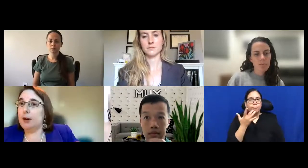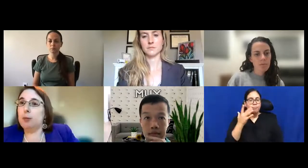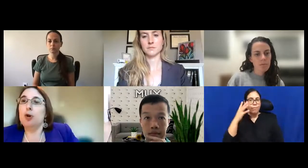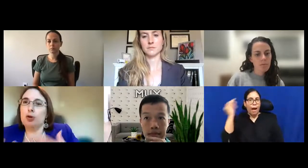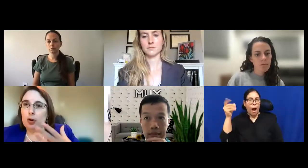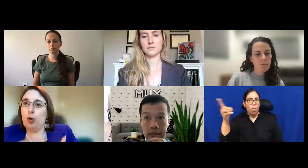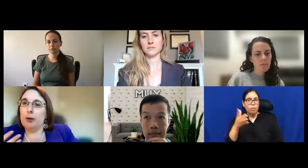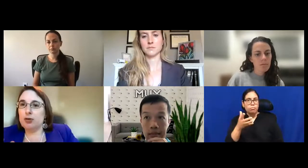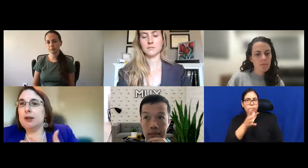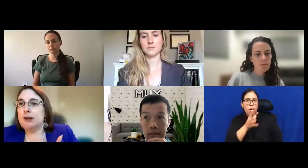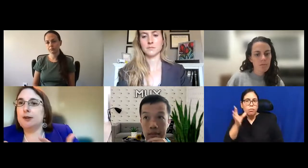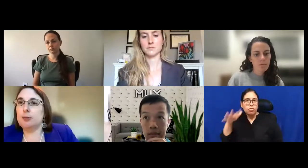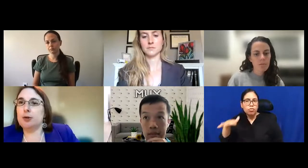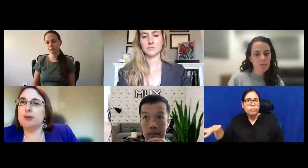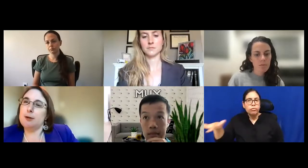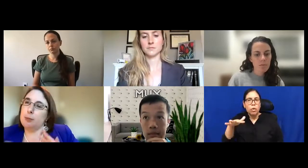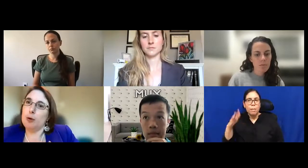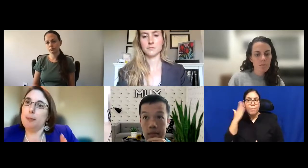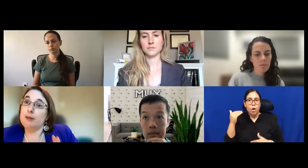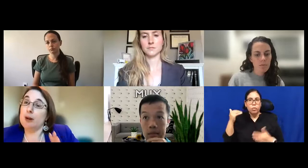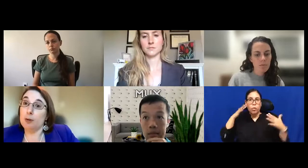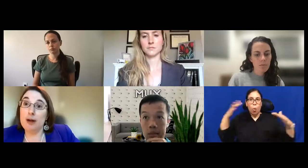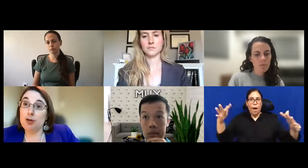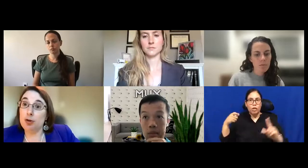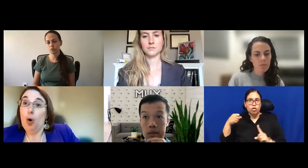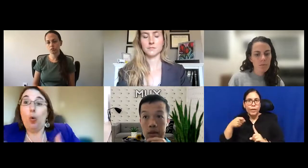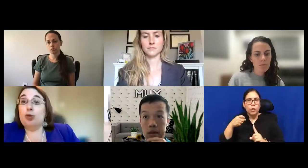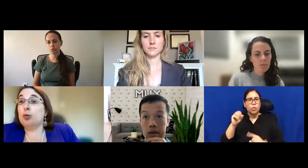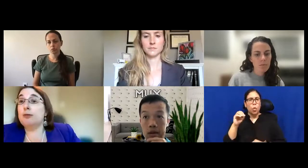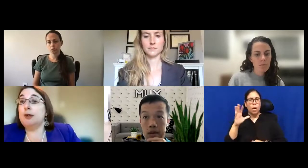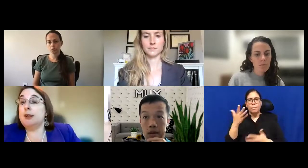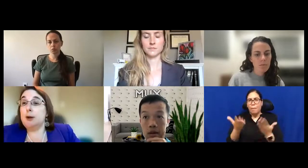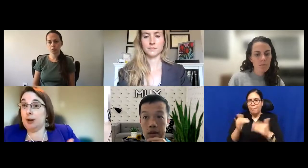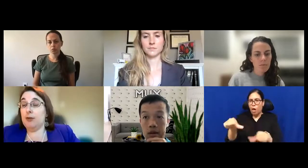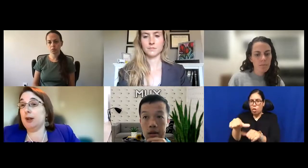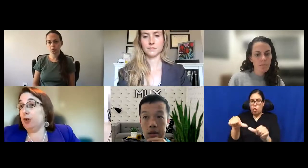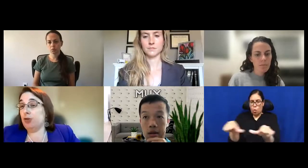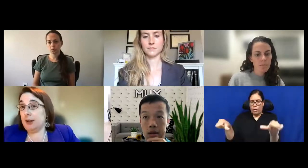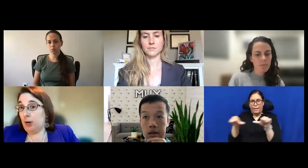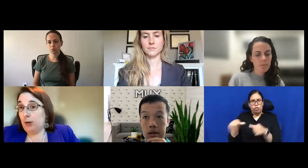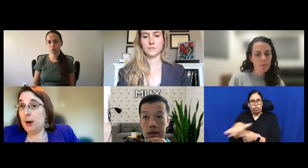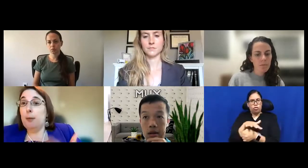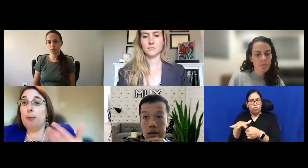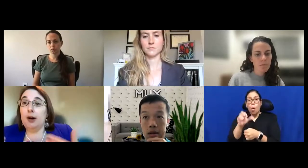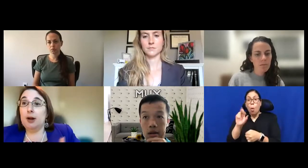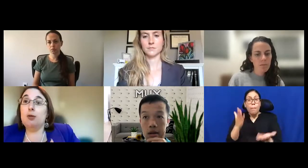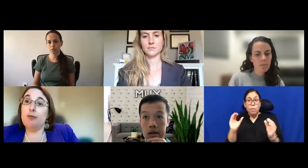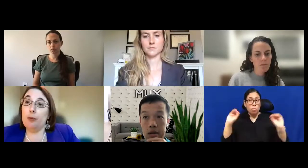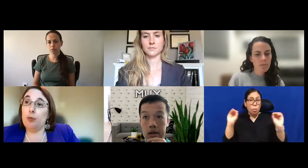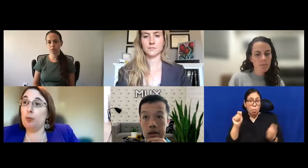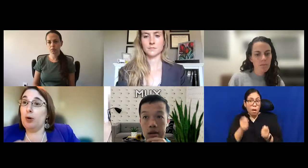trigger them. So there are a whole bunch of hidden disabilities that's more based on location, or don't even need any modifications at all.